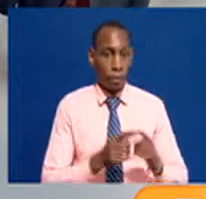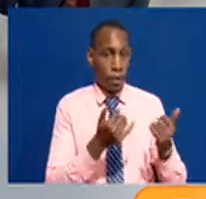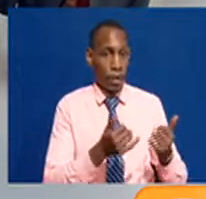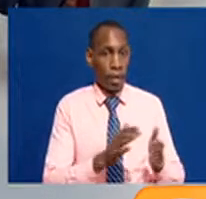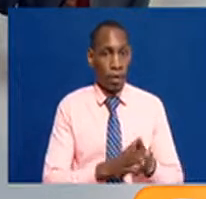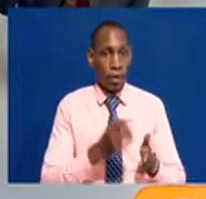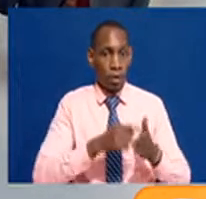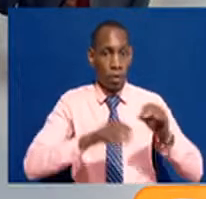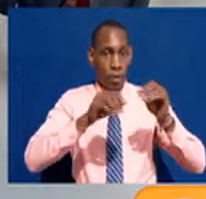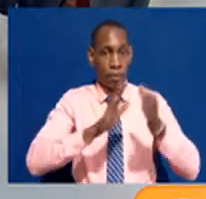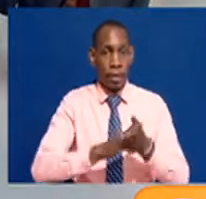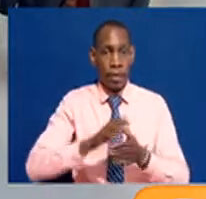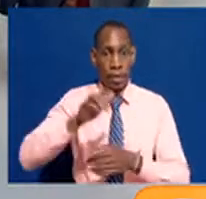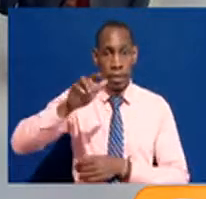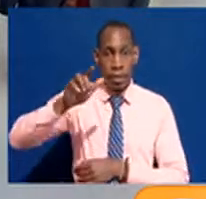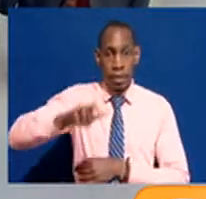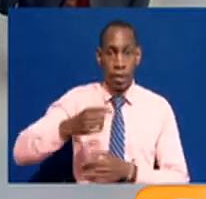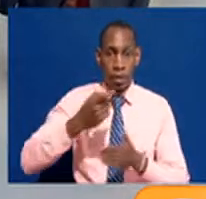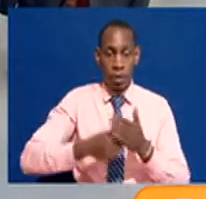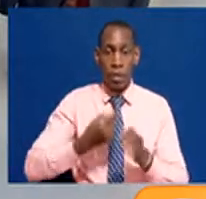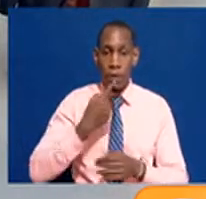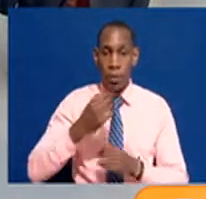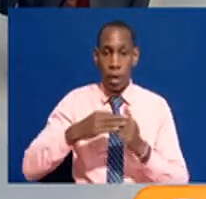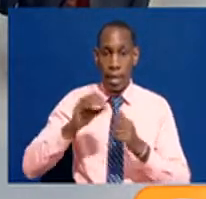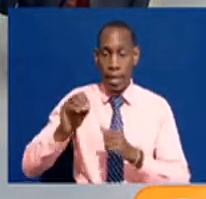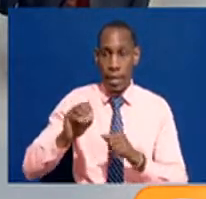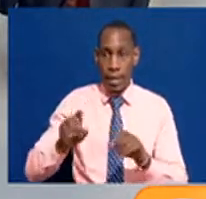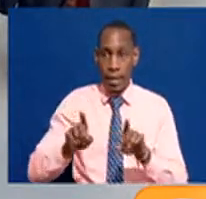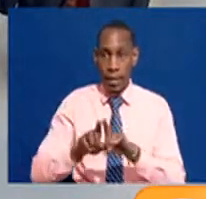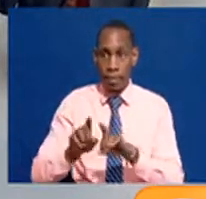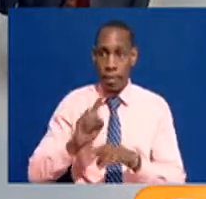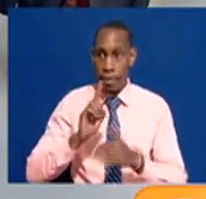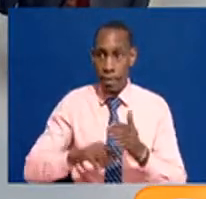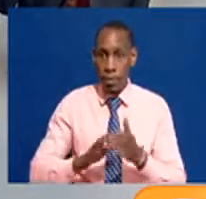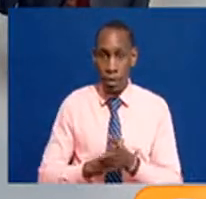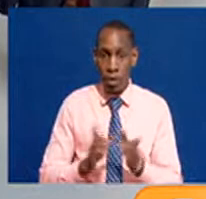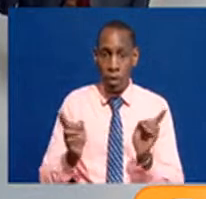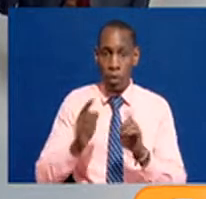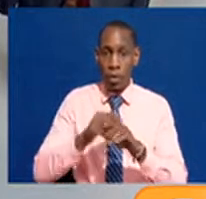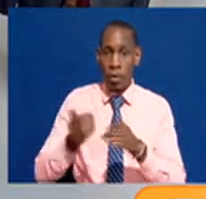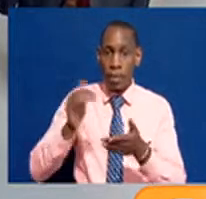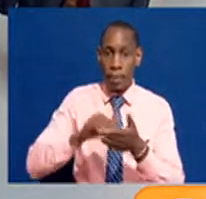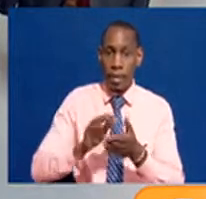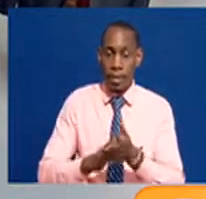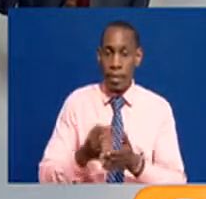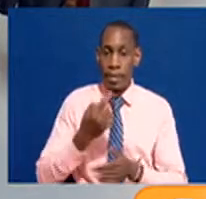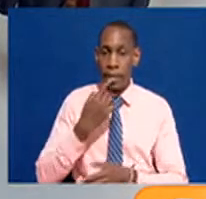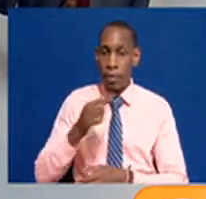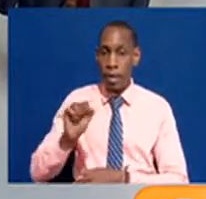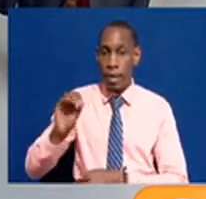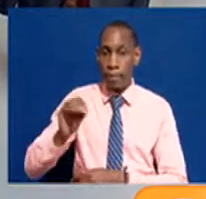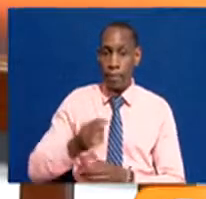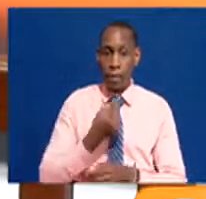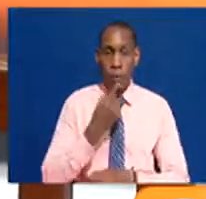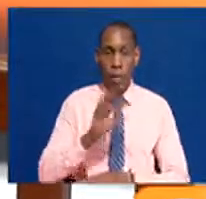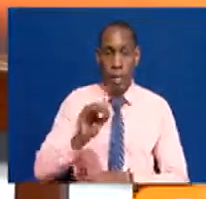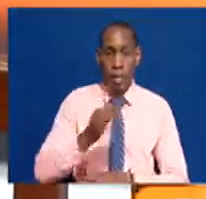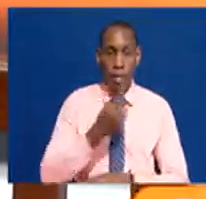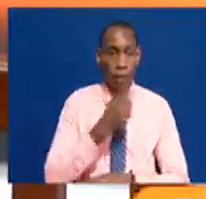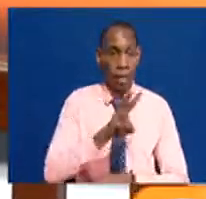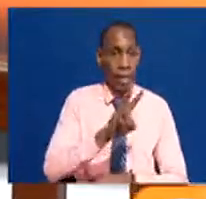unga is down now, it's 180. 180, yes. And he said within a short time again, we'll see 150, 130,